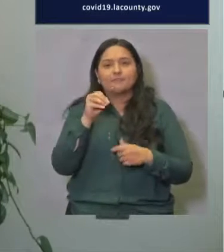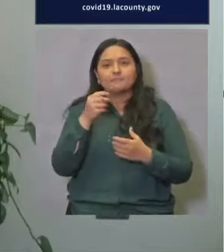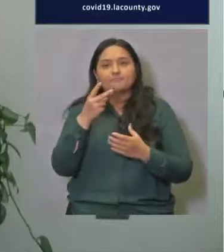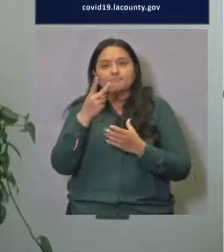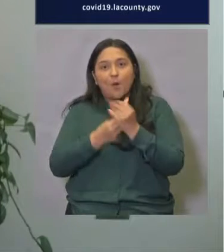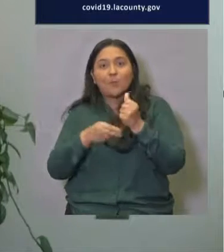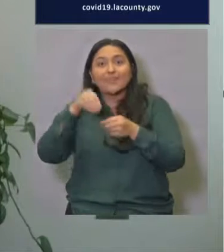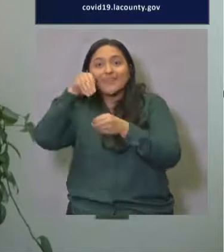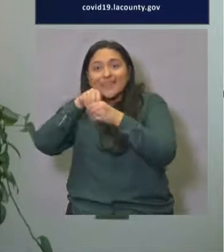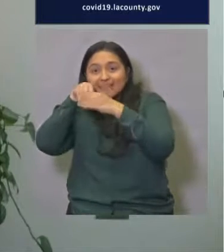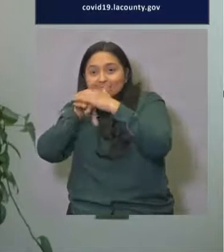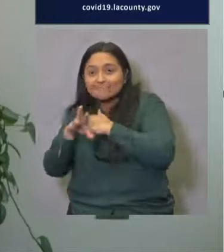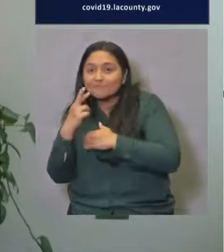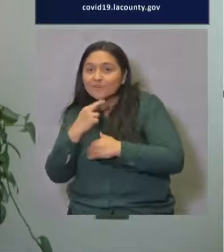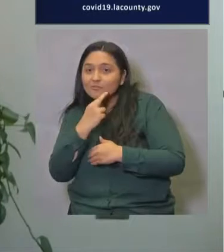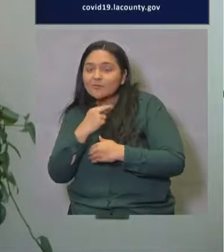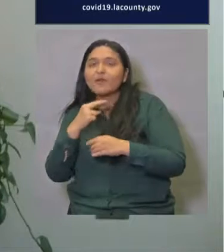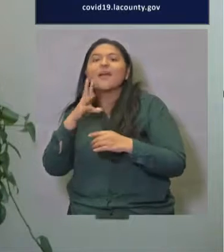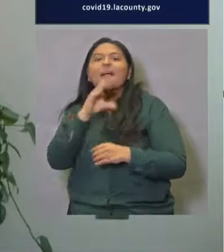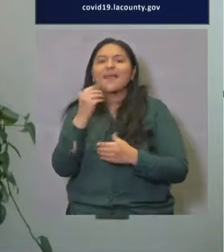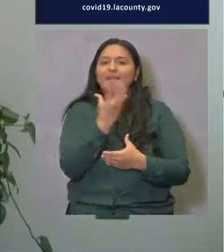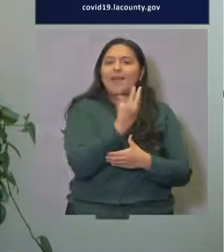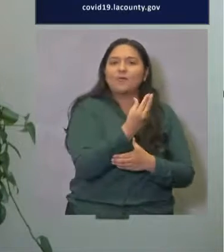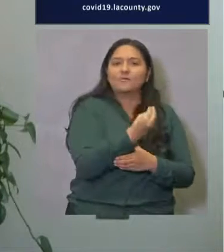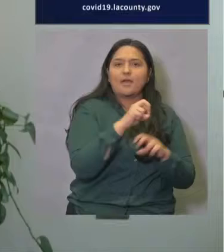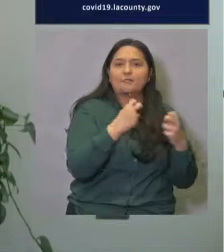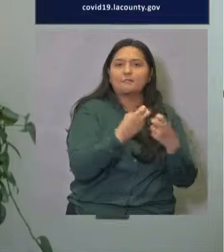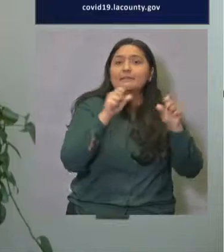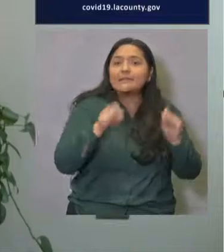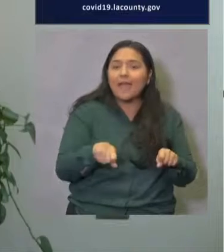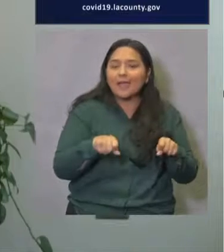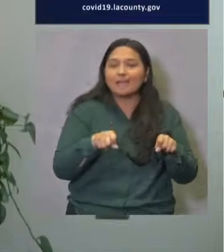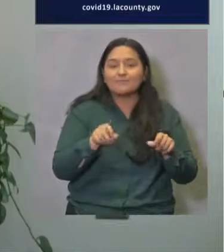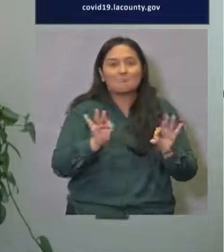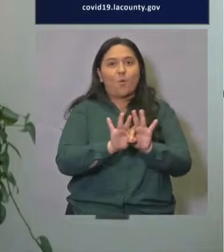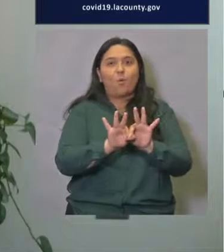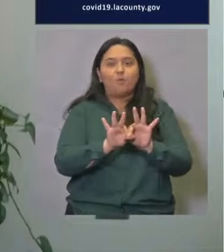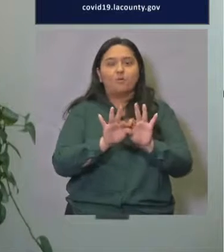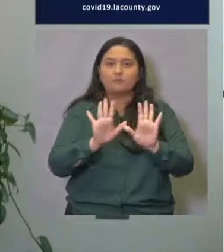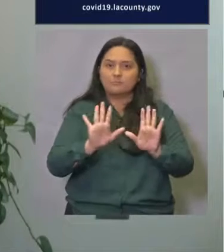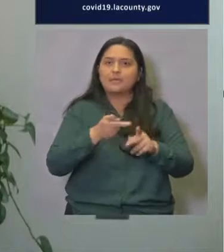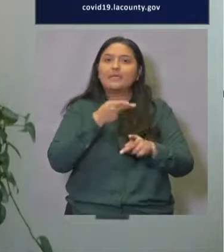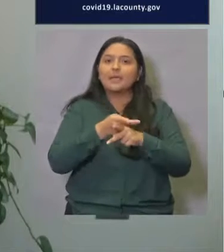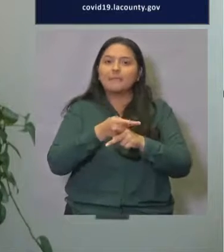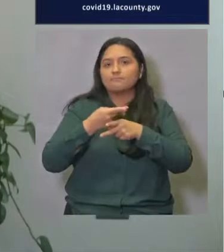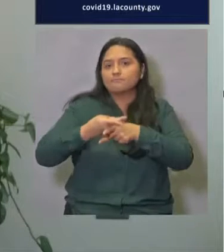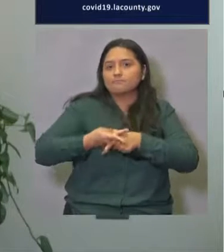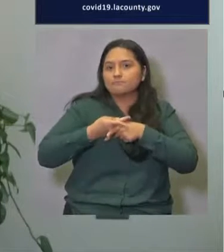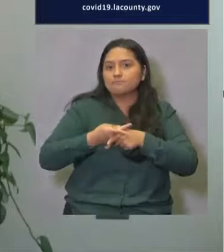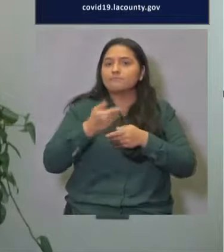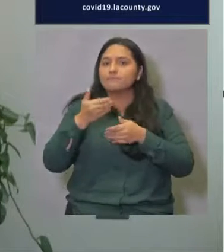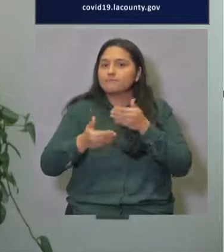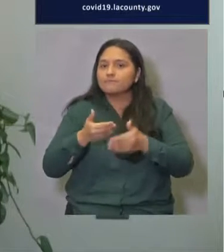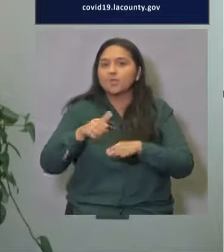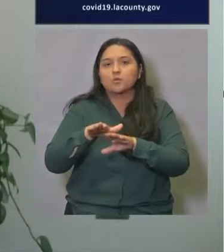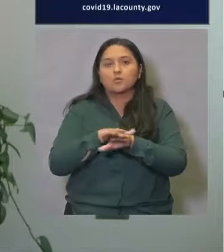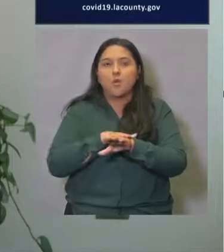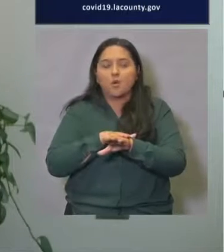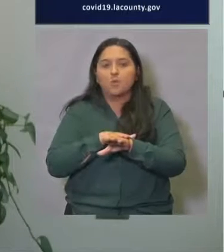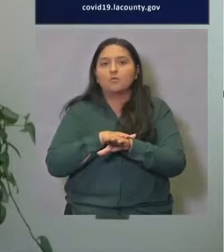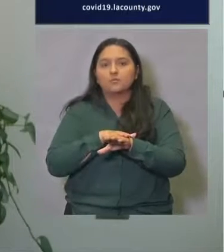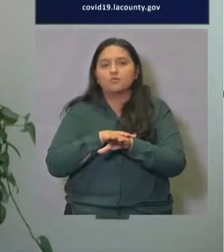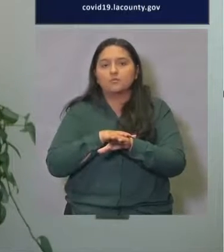and outdoors. But we do want to remain cautious, and we do want to move relatively slowly in